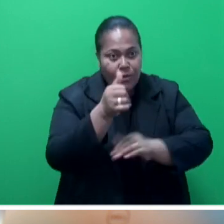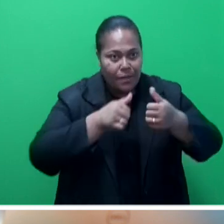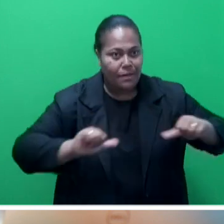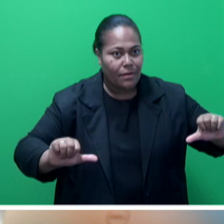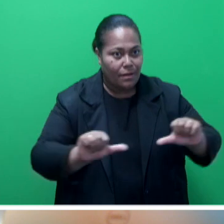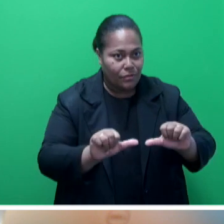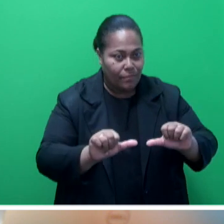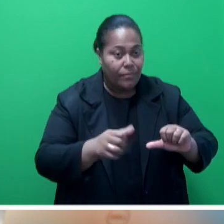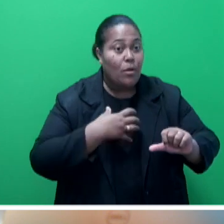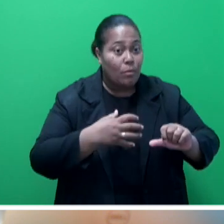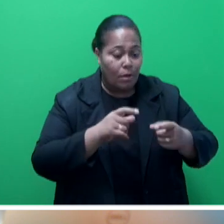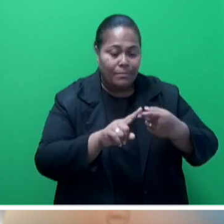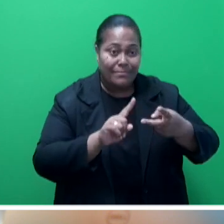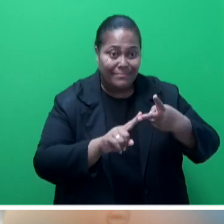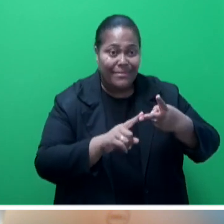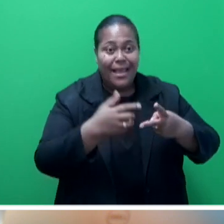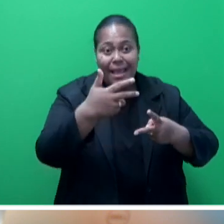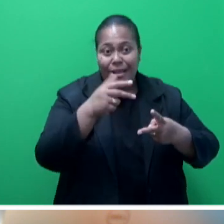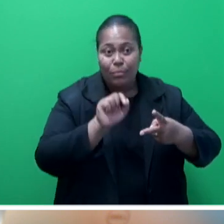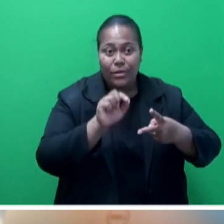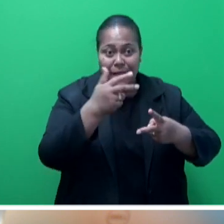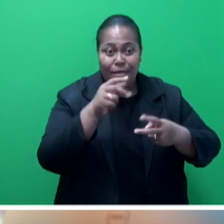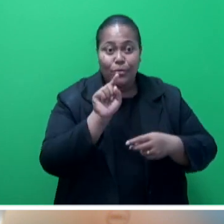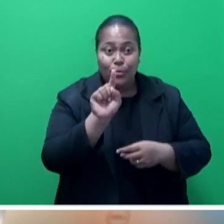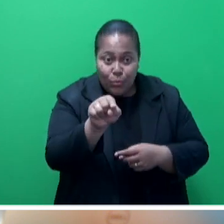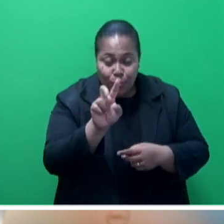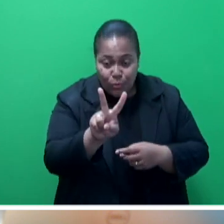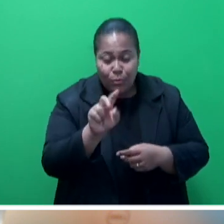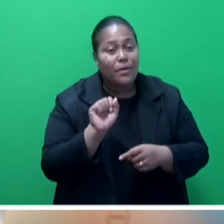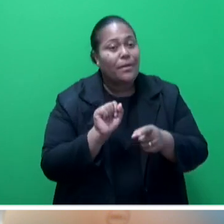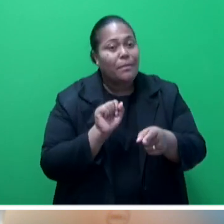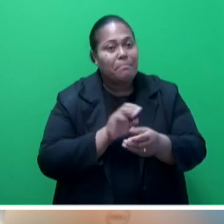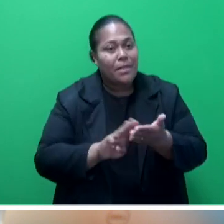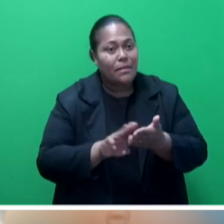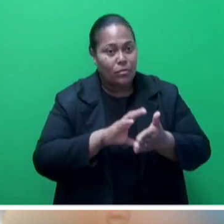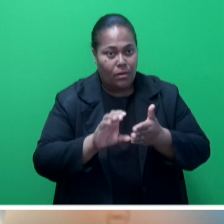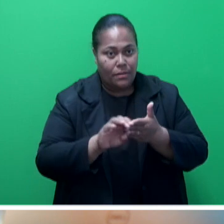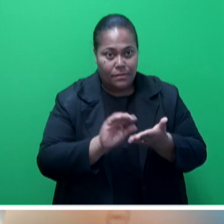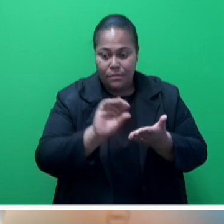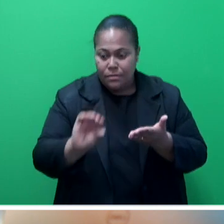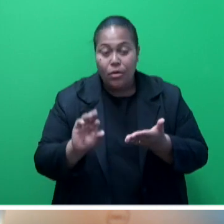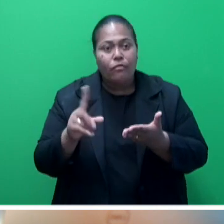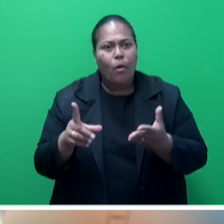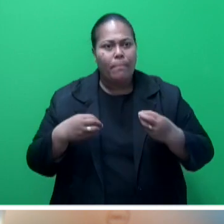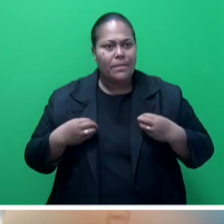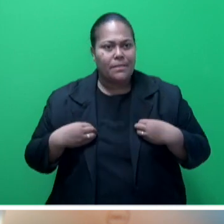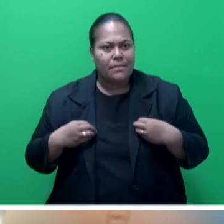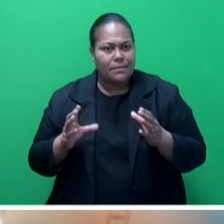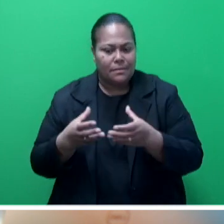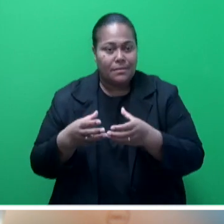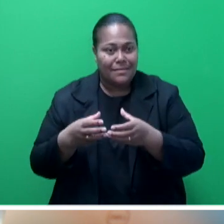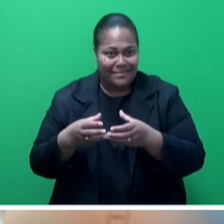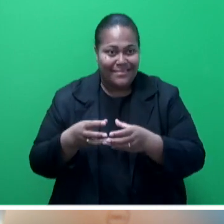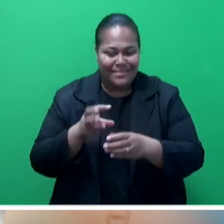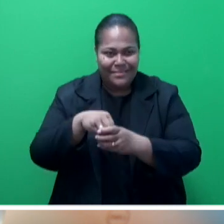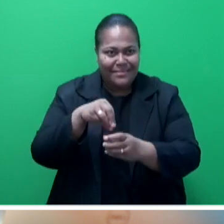US $8.82 million of the remaining amount is associated to costs for corporate bodies involved in forest